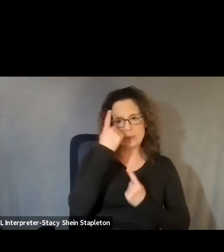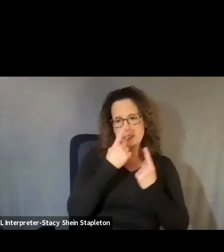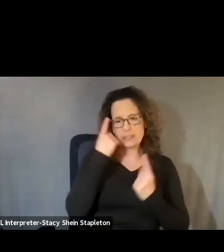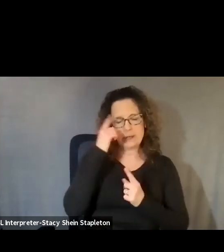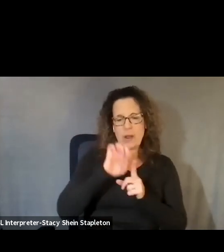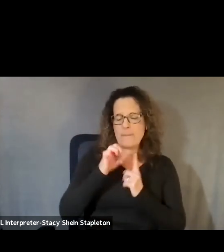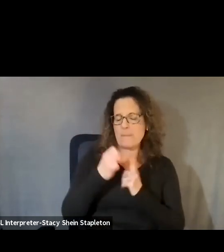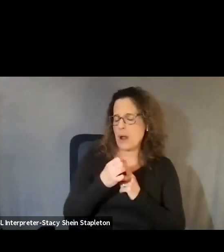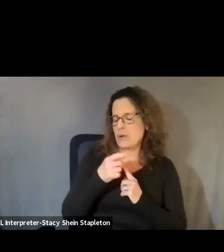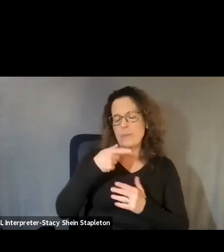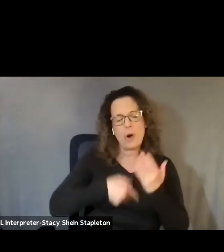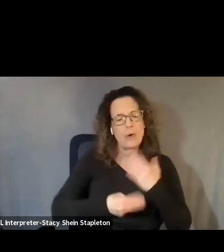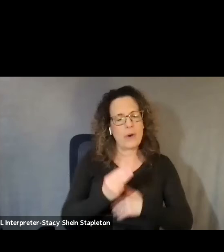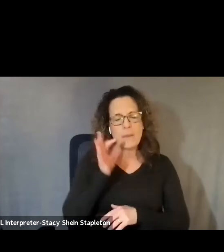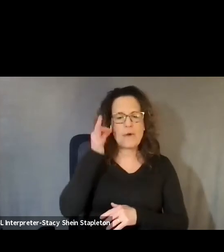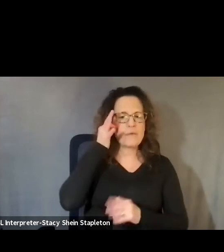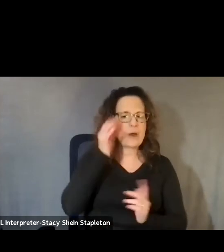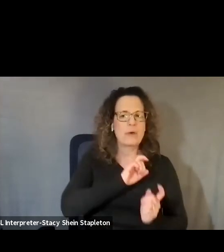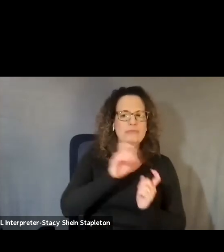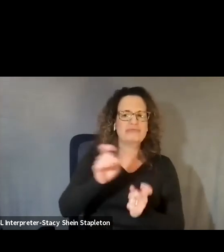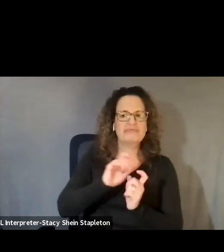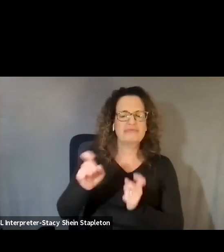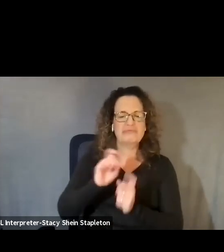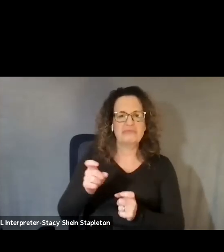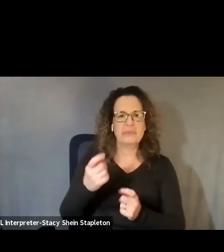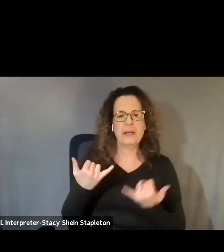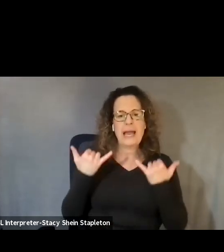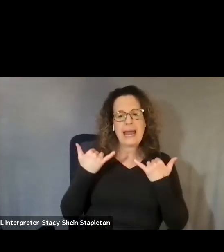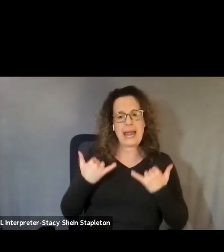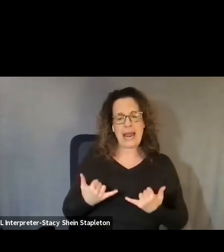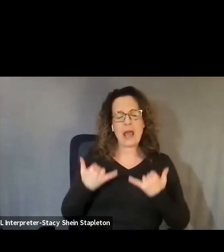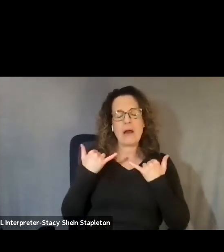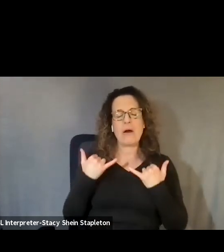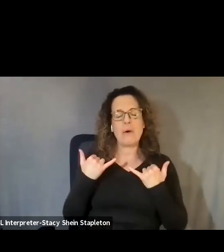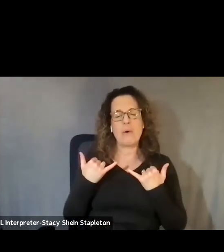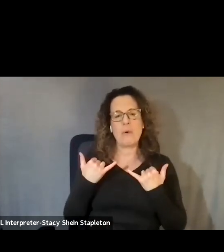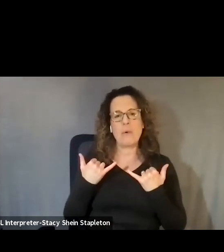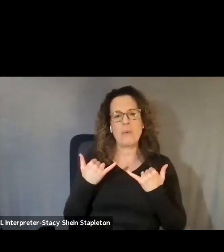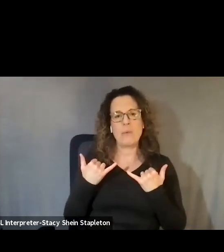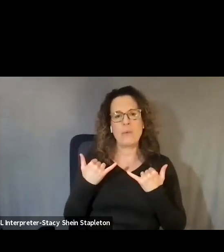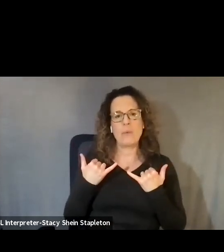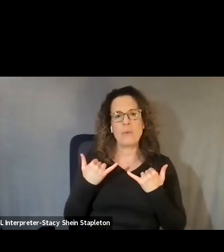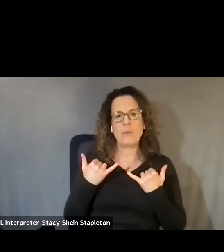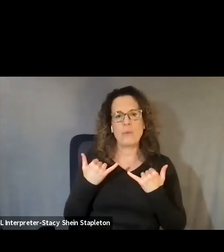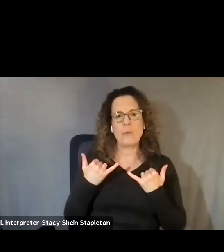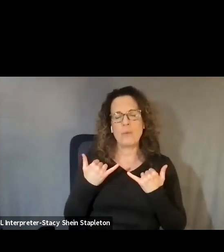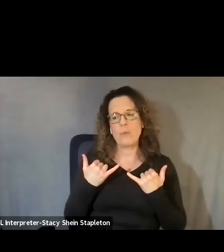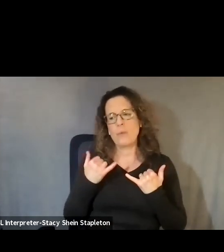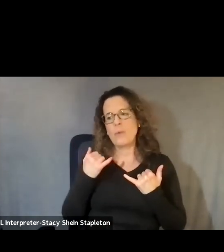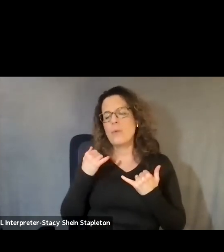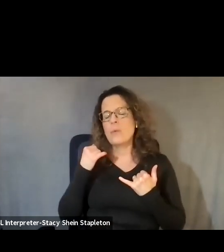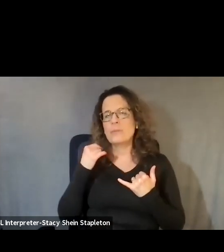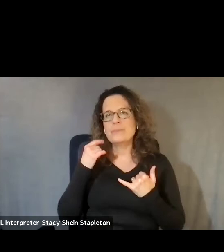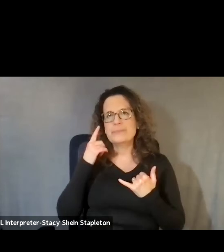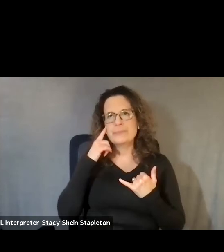environmental program, another federal giveaway. We are now at the point where, speaking from a nonpartisan